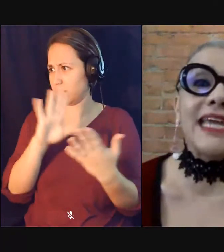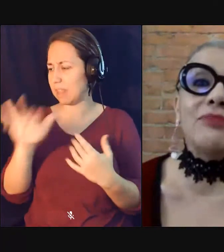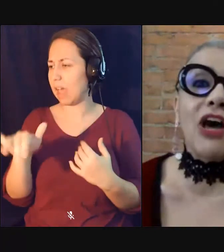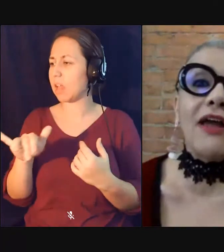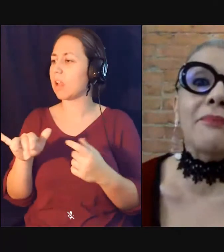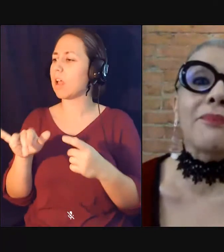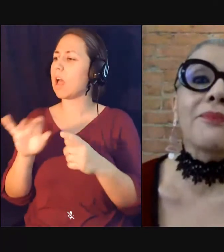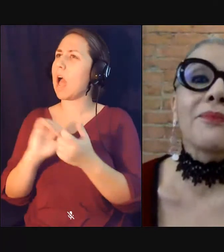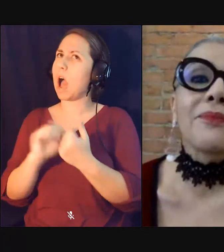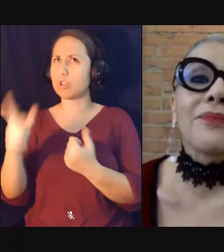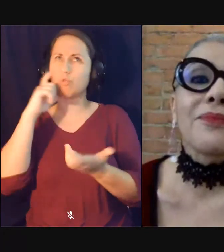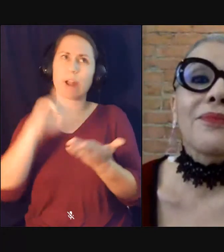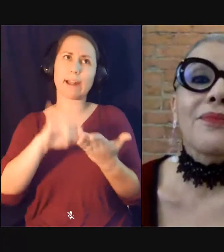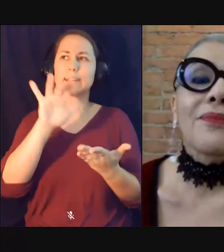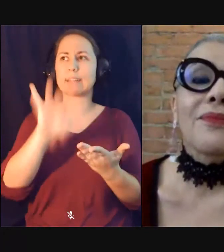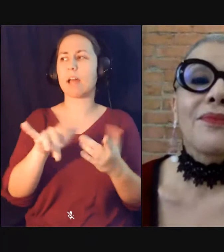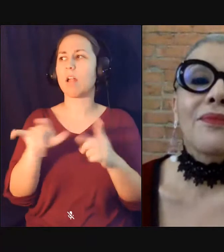the same time?